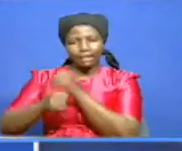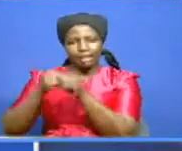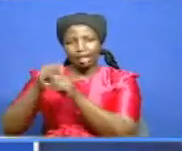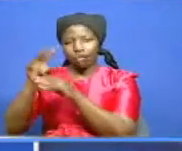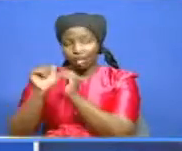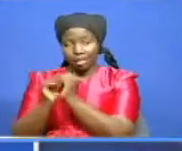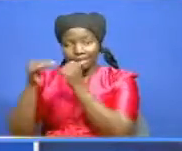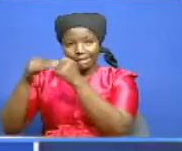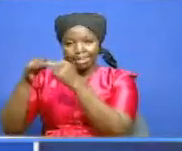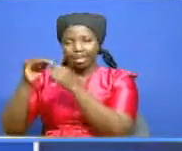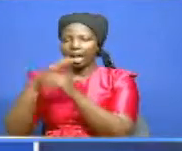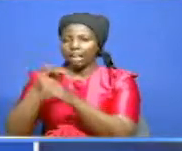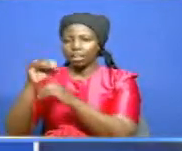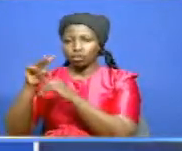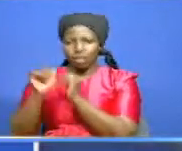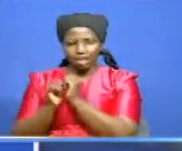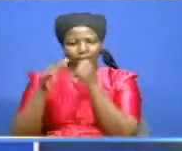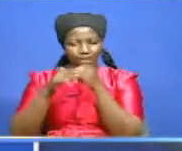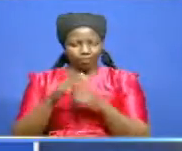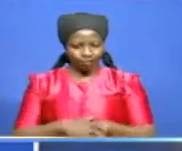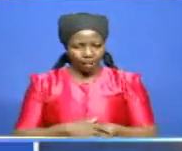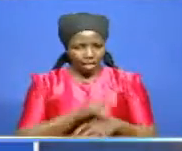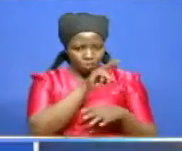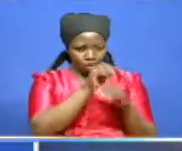and 2019 at